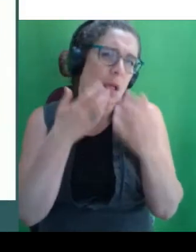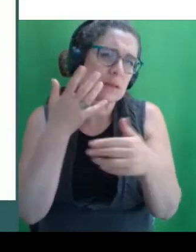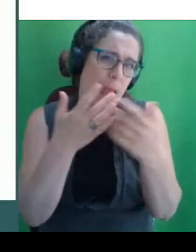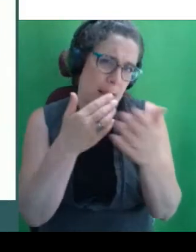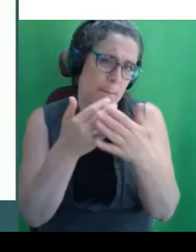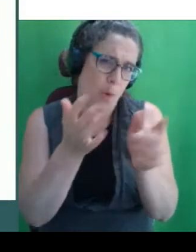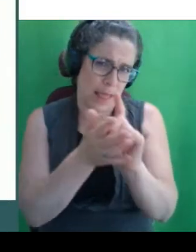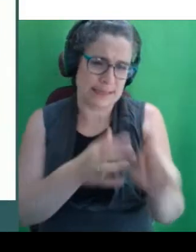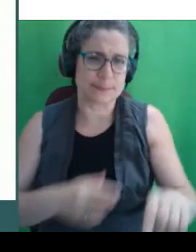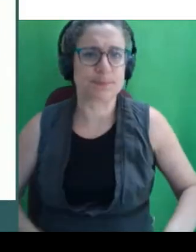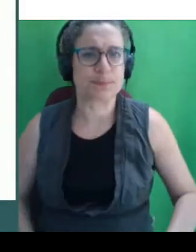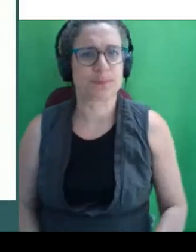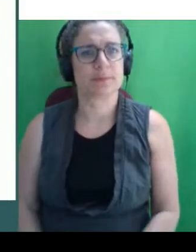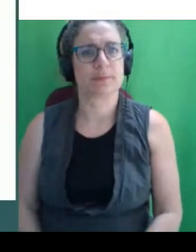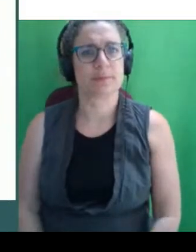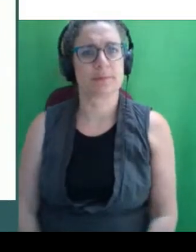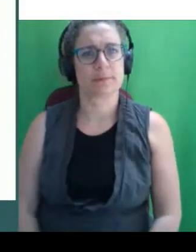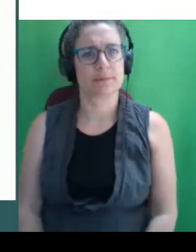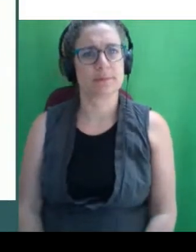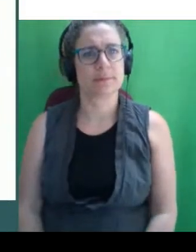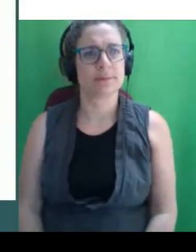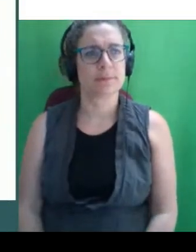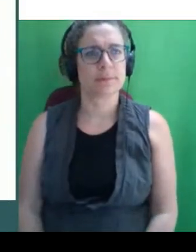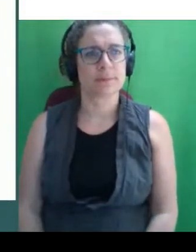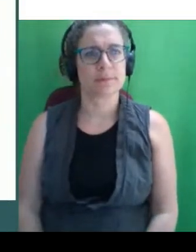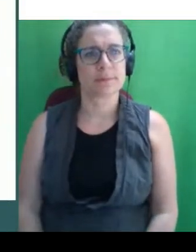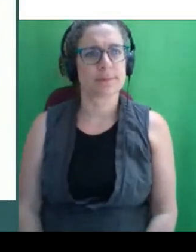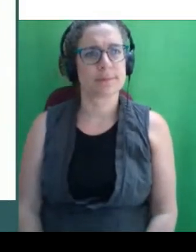presentation. Next slide, please.